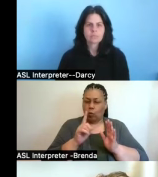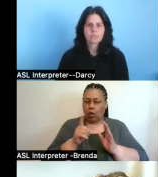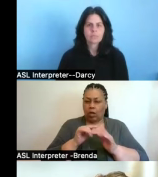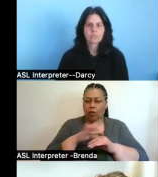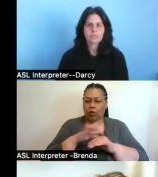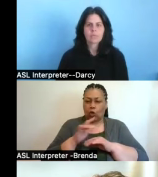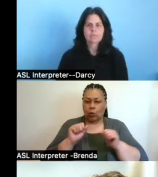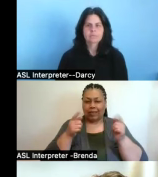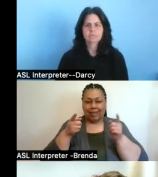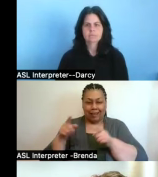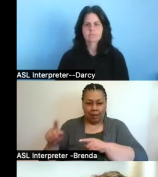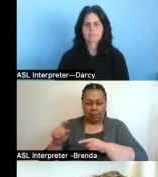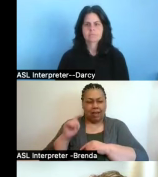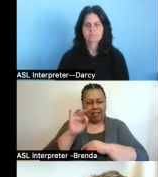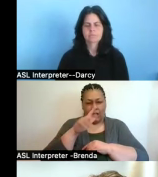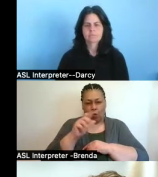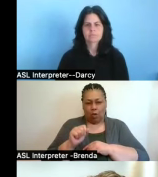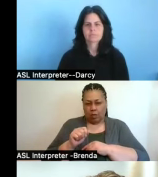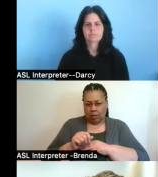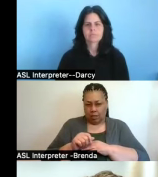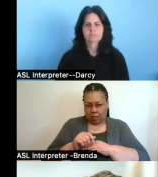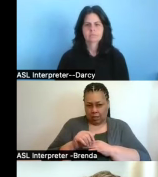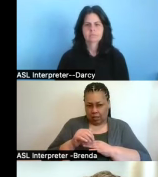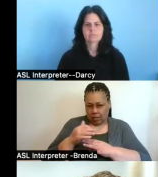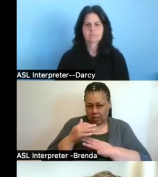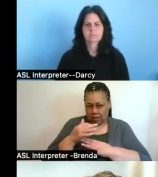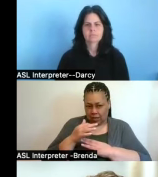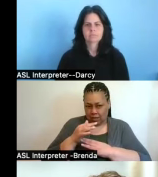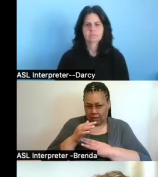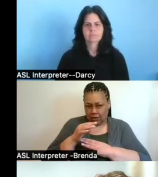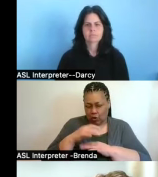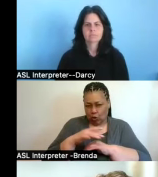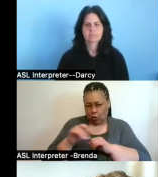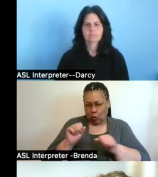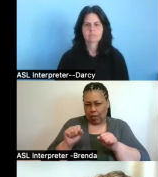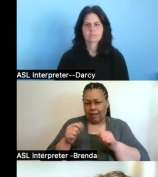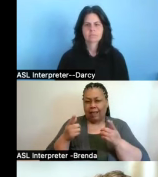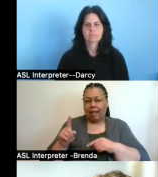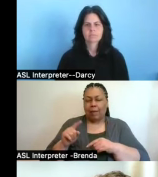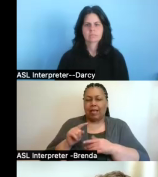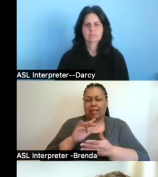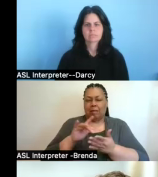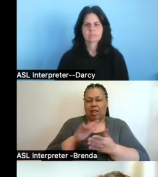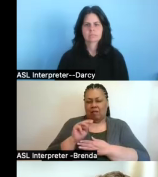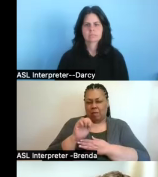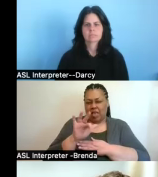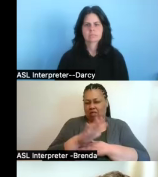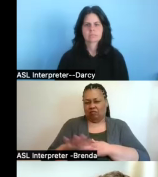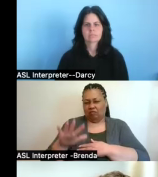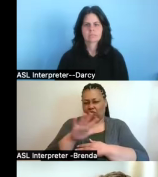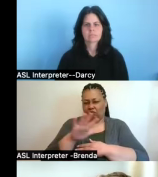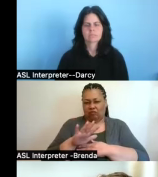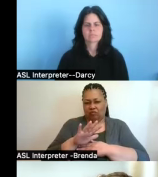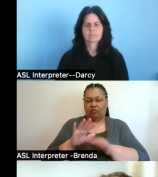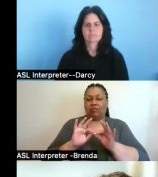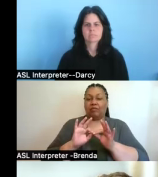occurred. This was the magnitude 4.9 earthquake that happened in mid-May. And so the map that